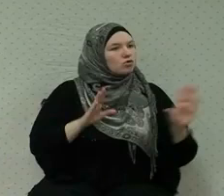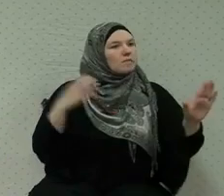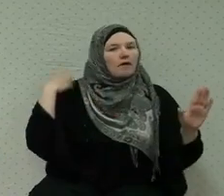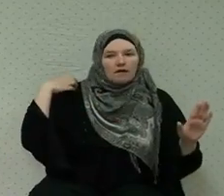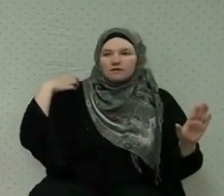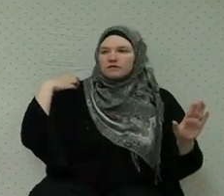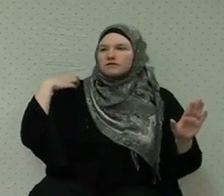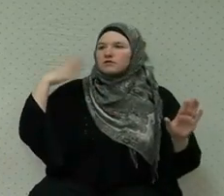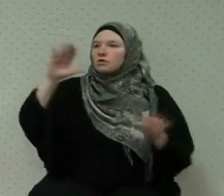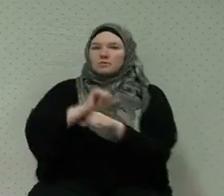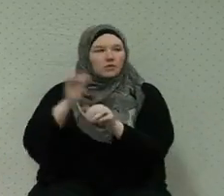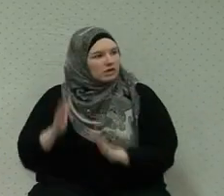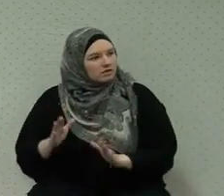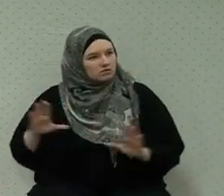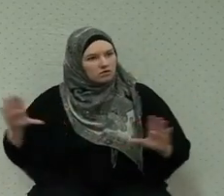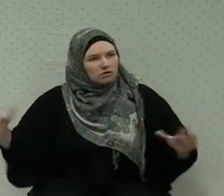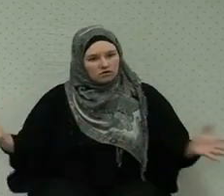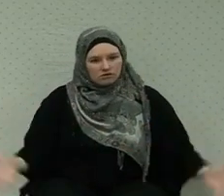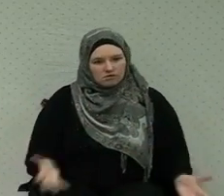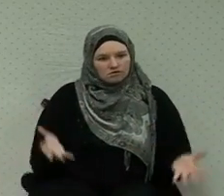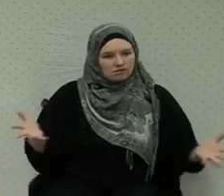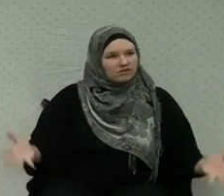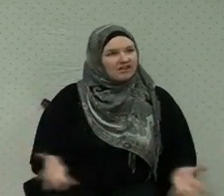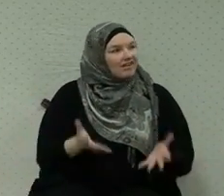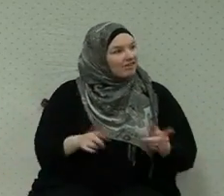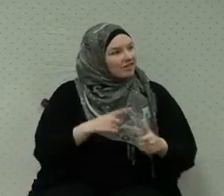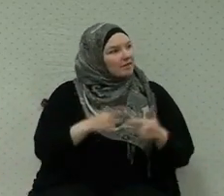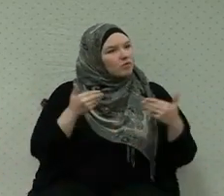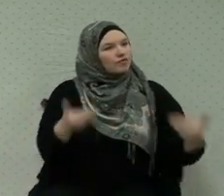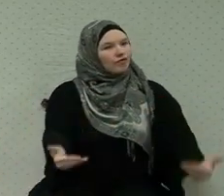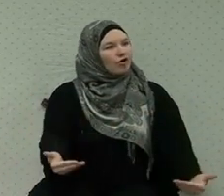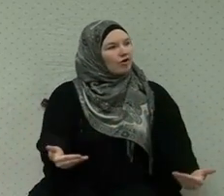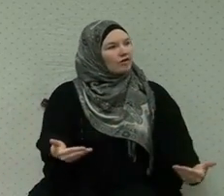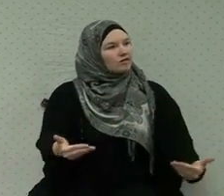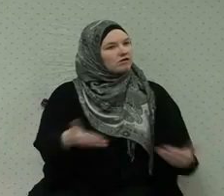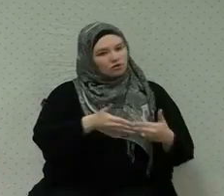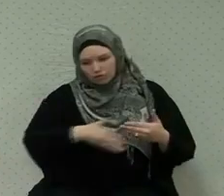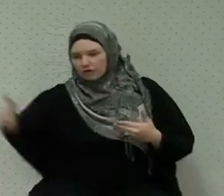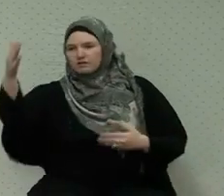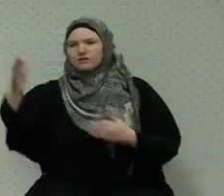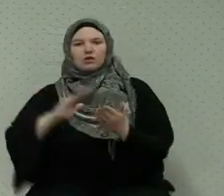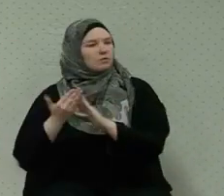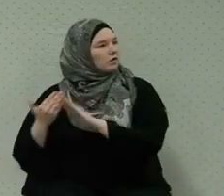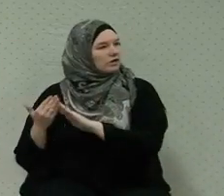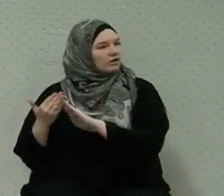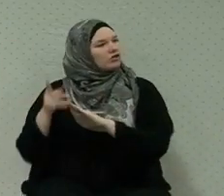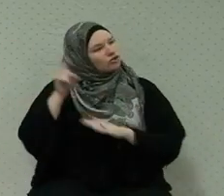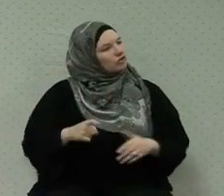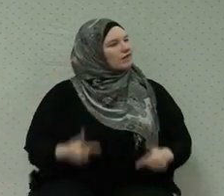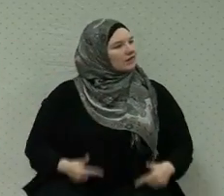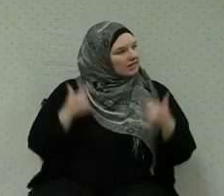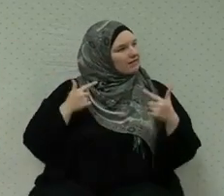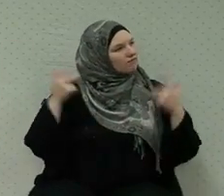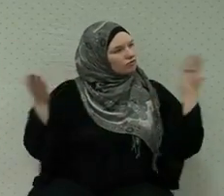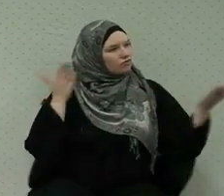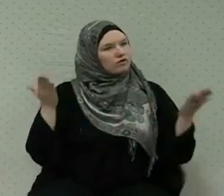your employees. Then move on to the rest of the community that you should live to